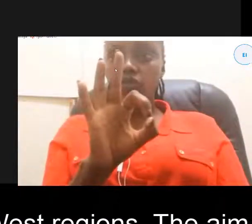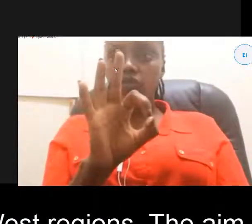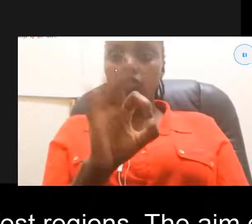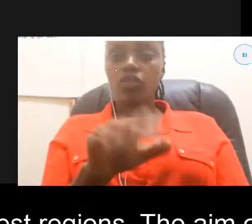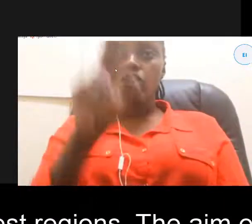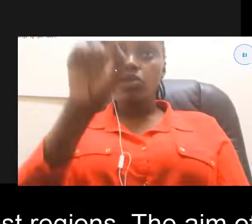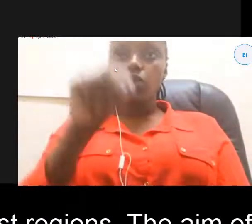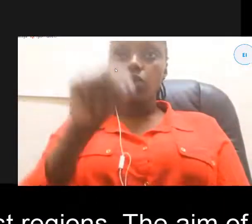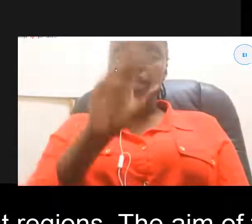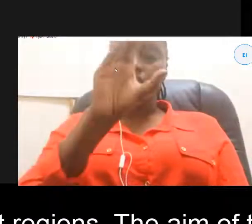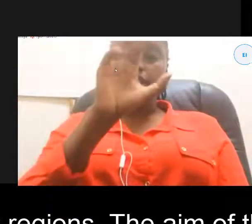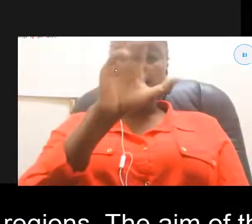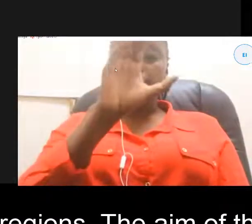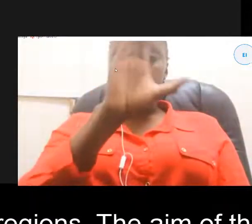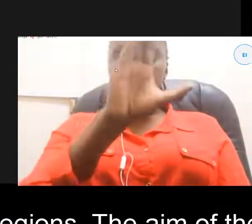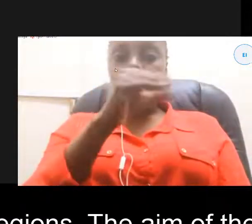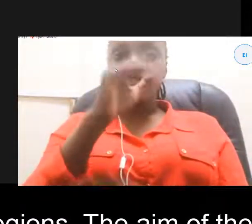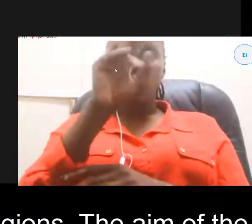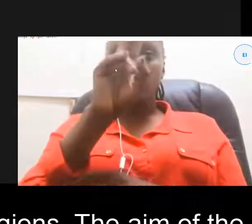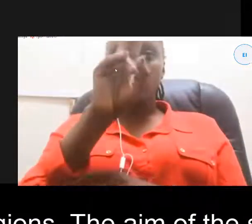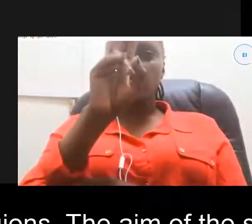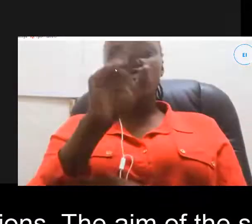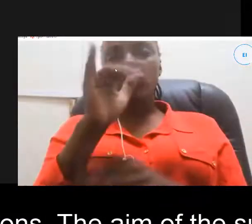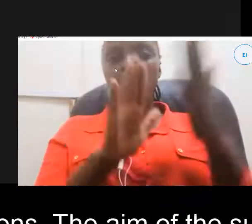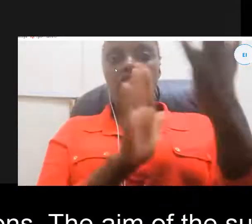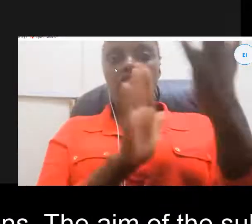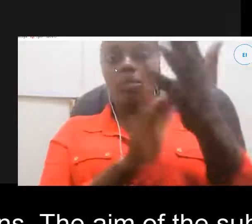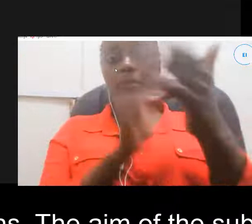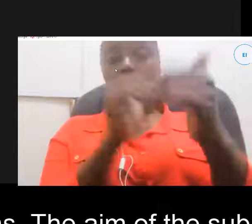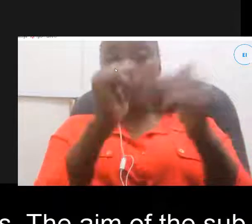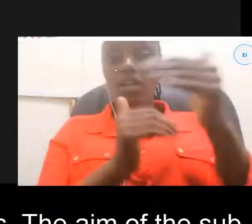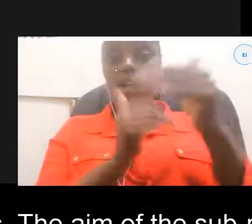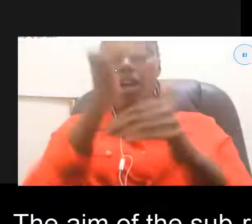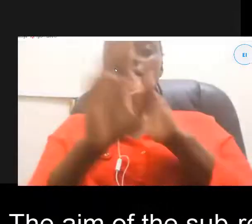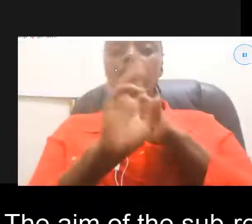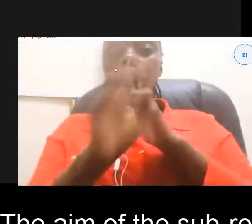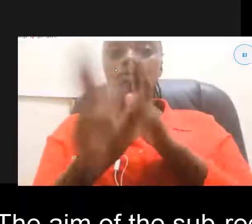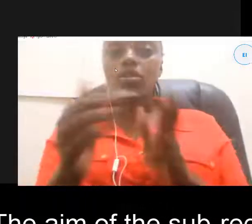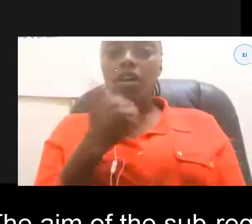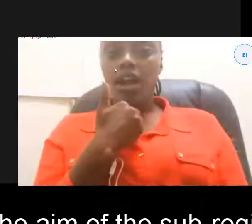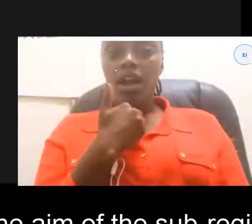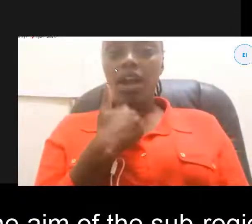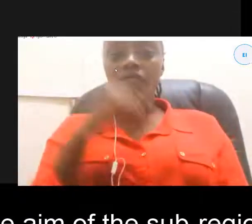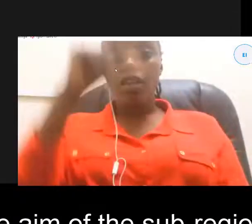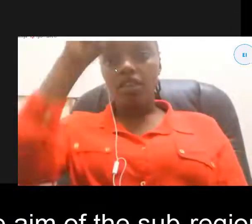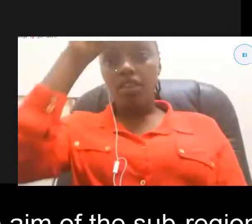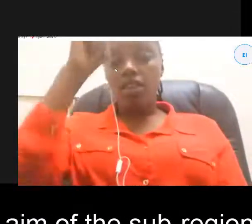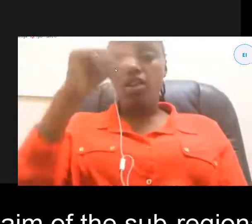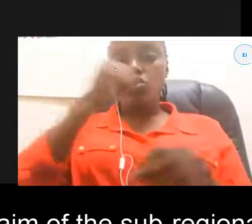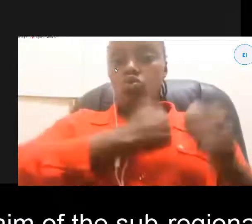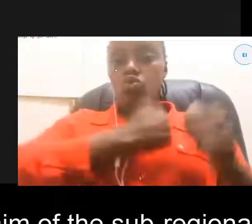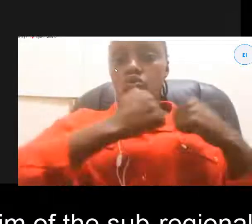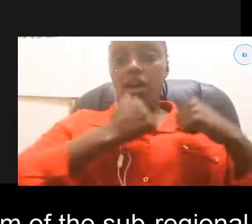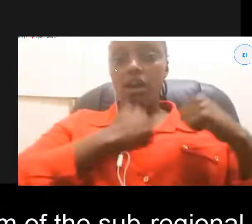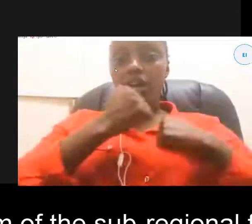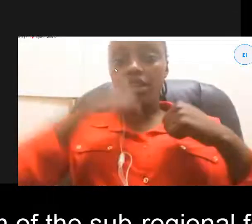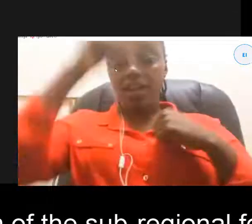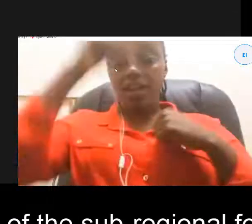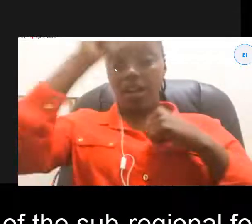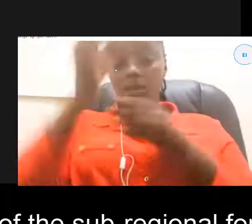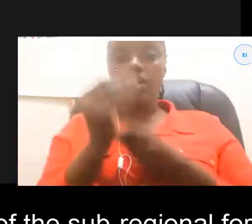UNCRC and the African Charter recommendations after the report that the government of Rwanda have submitted to